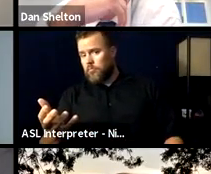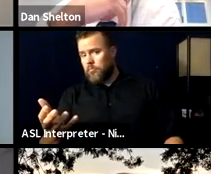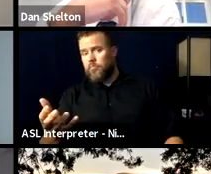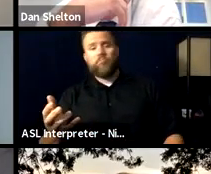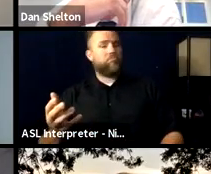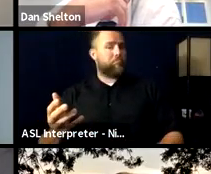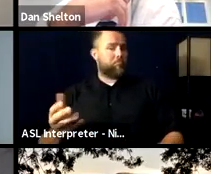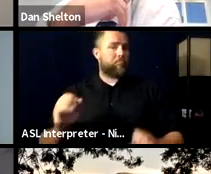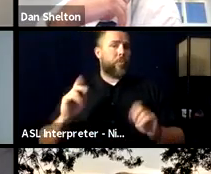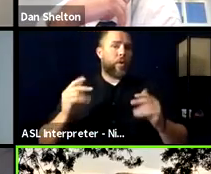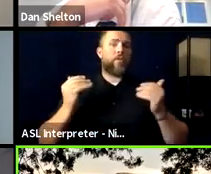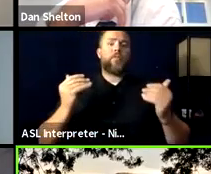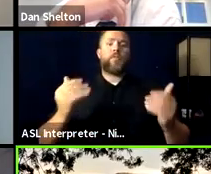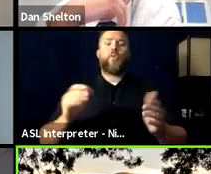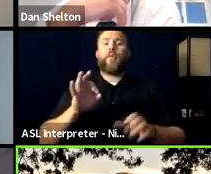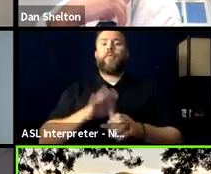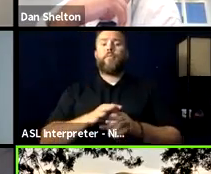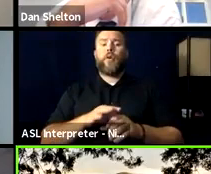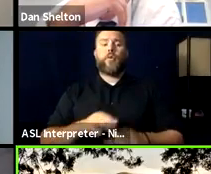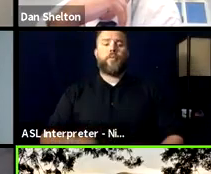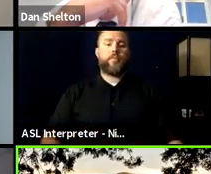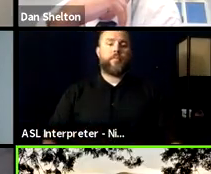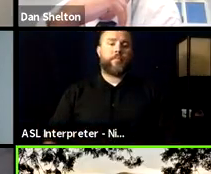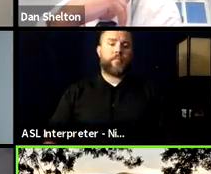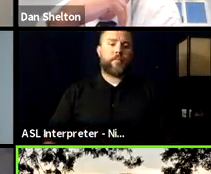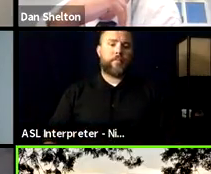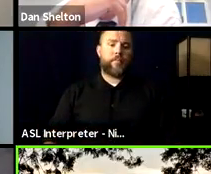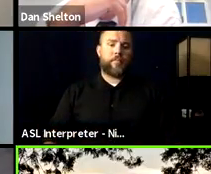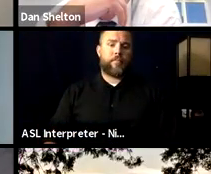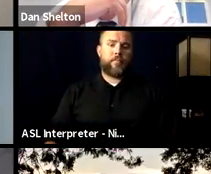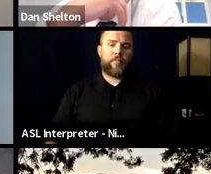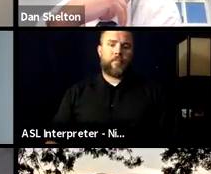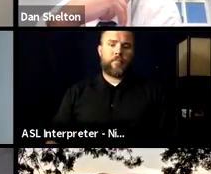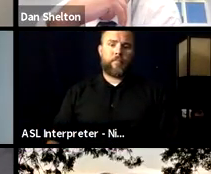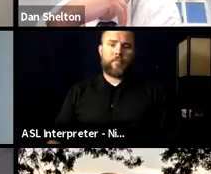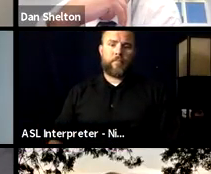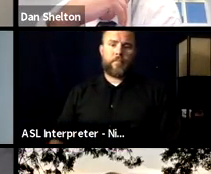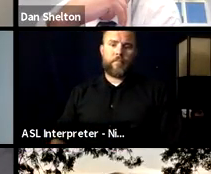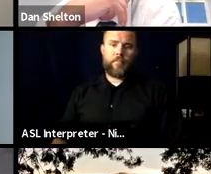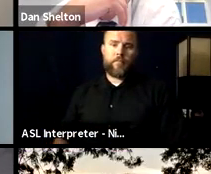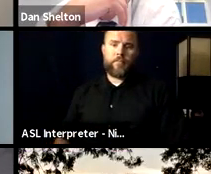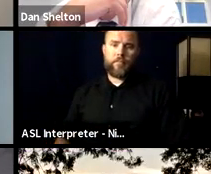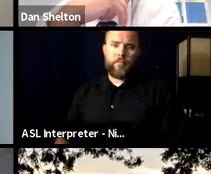Okay, hearing none. Oh, Sorry. go ahead. Go ahead.